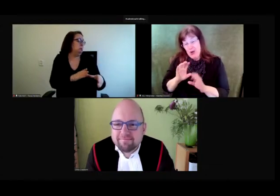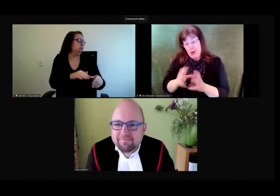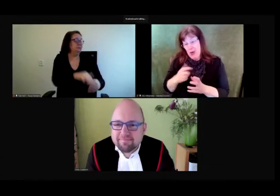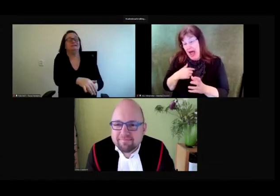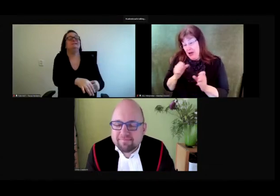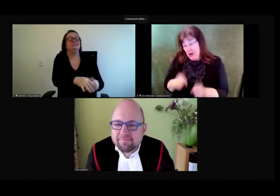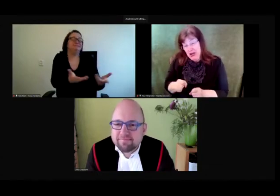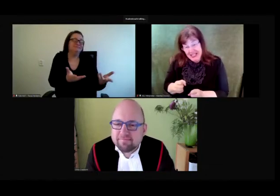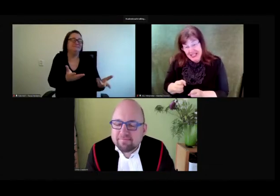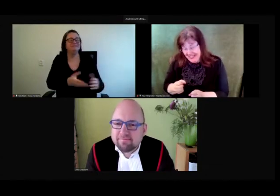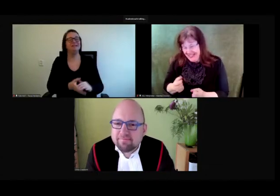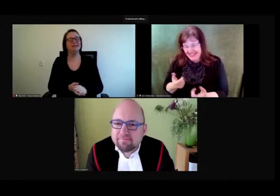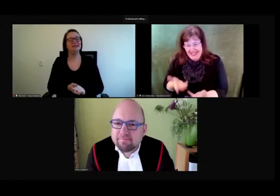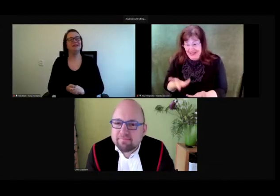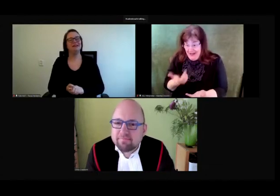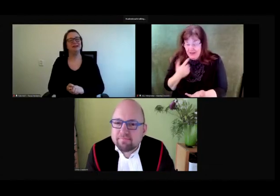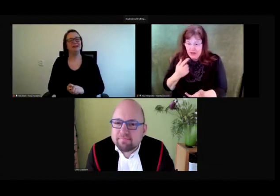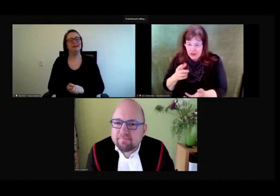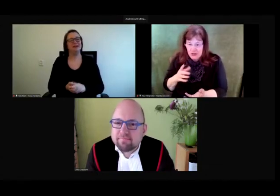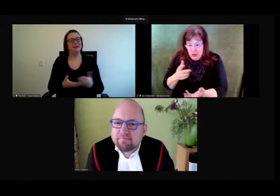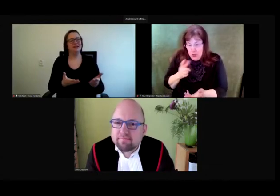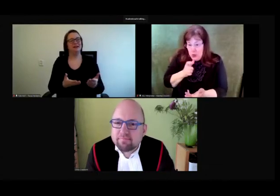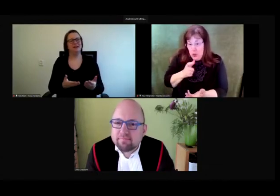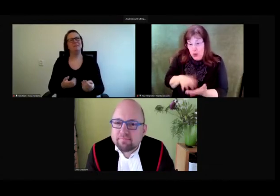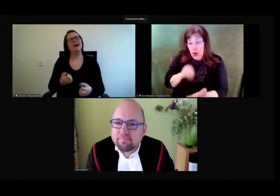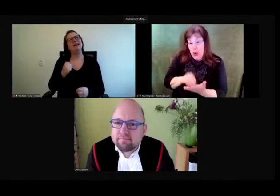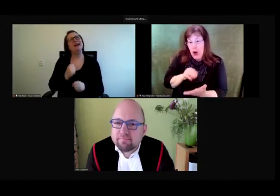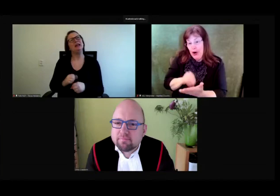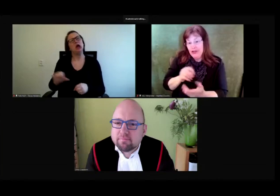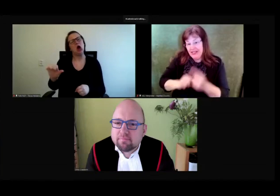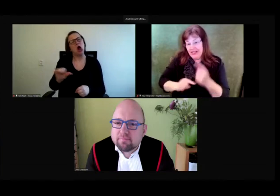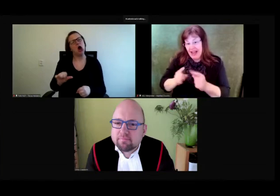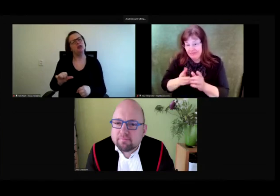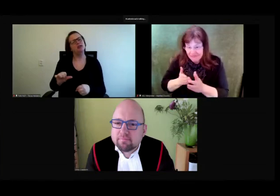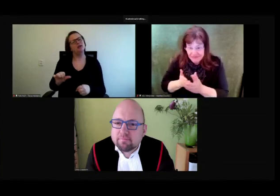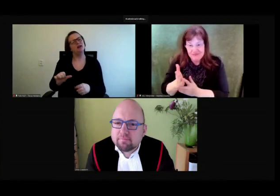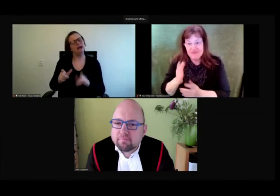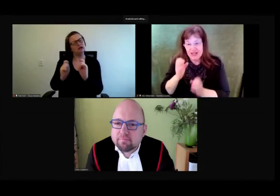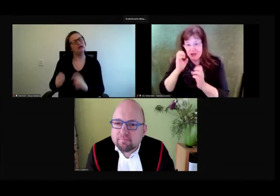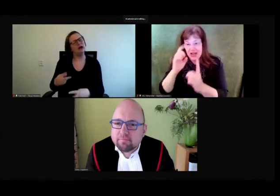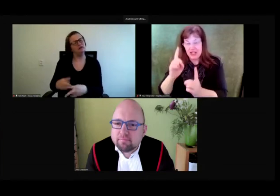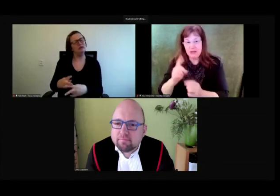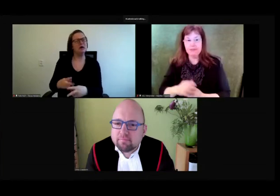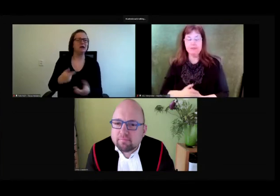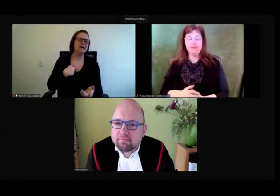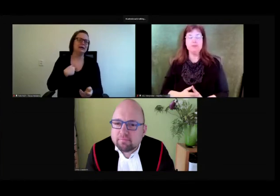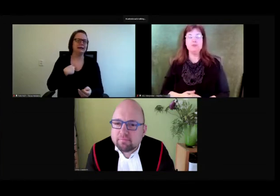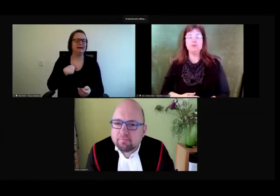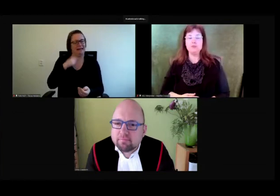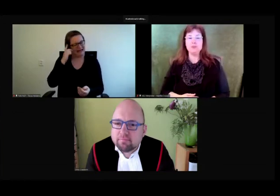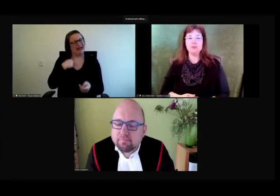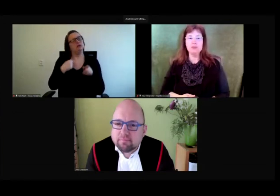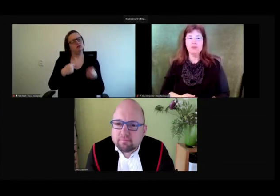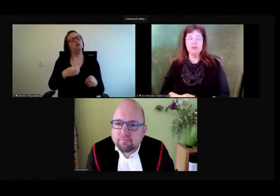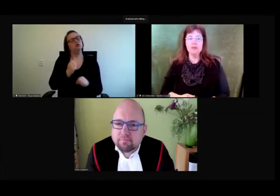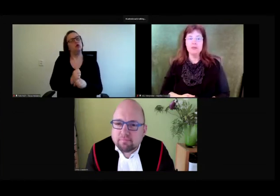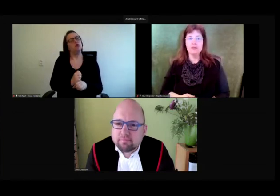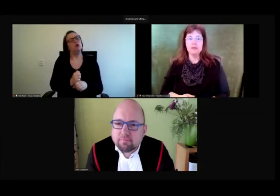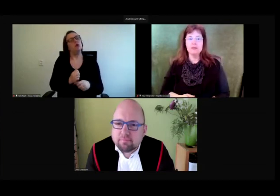would expect really different outcomes, I think they showed the modality-specific